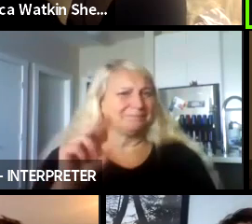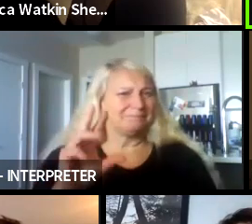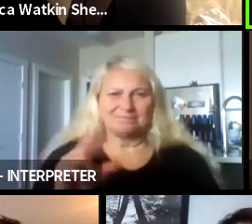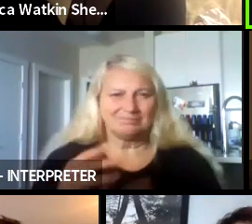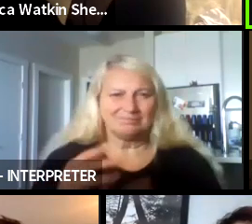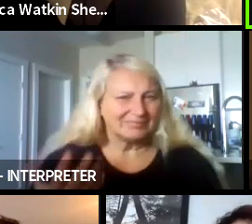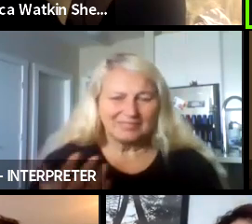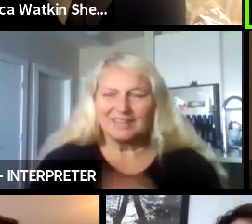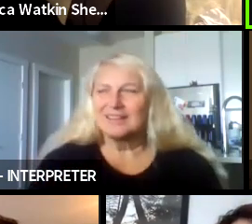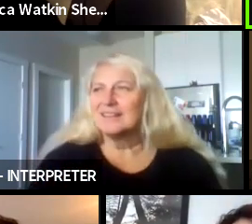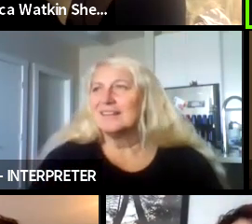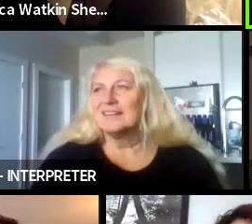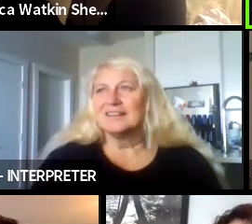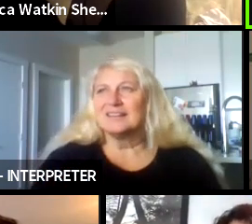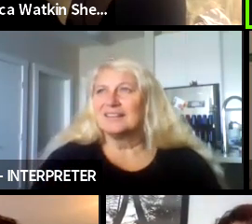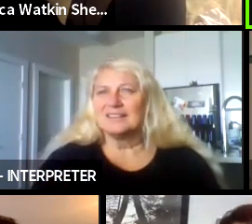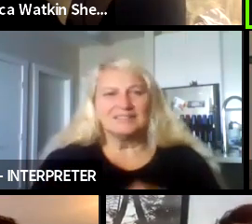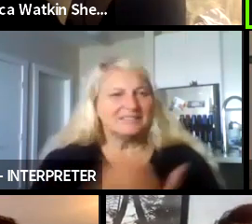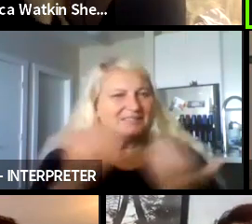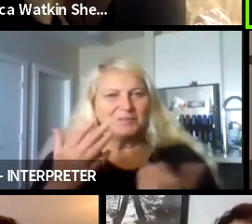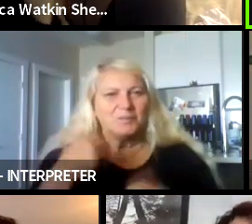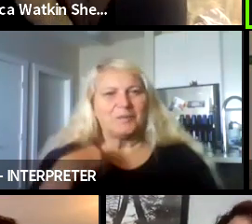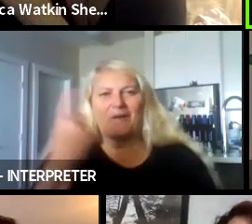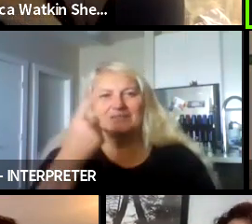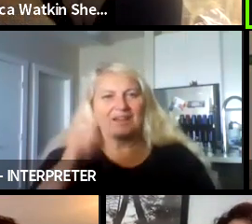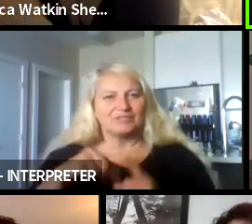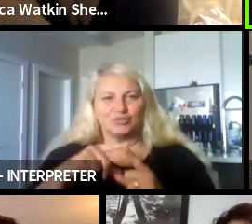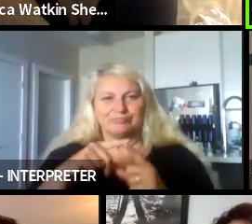you know, our own survival